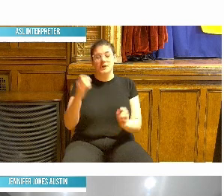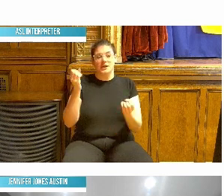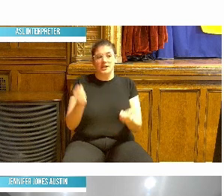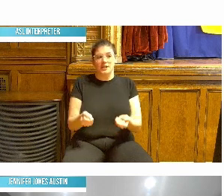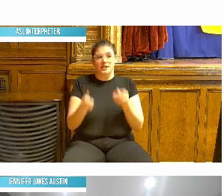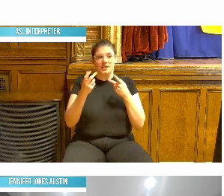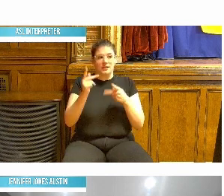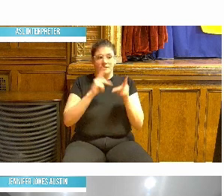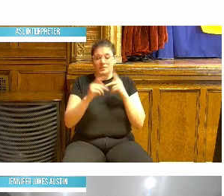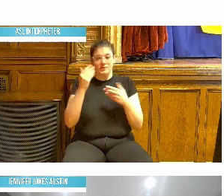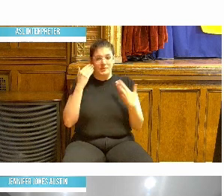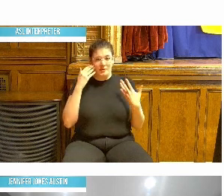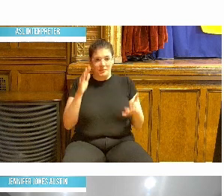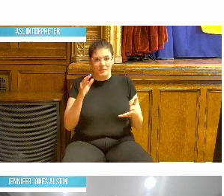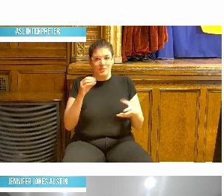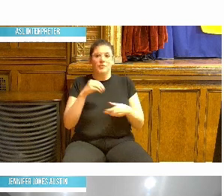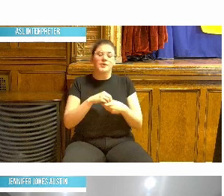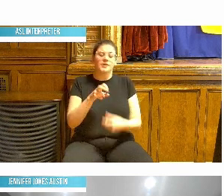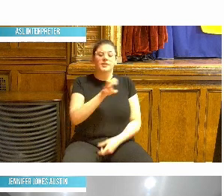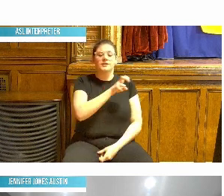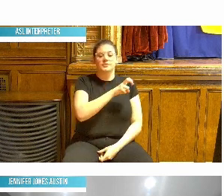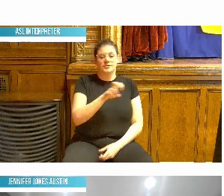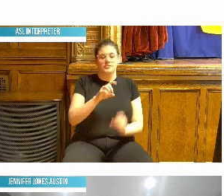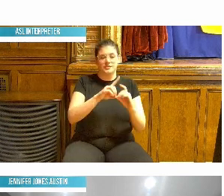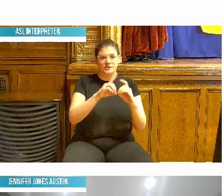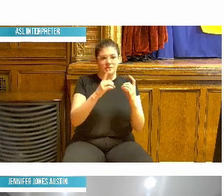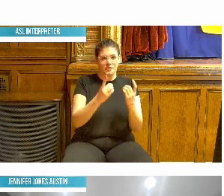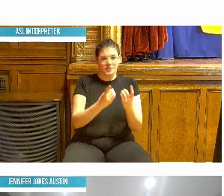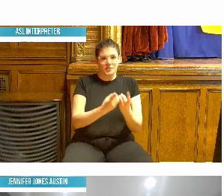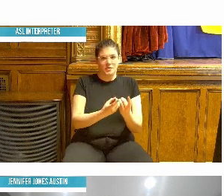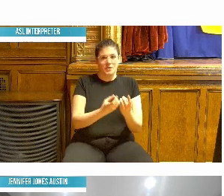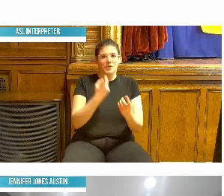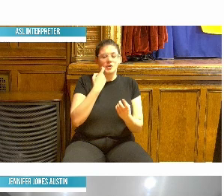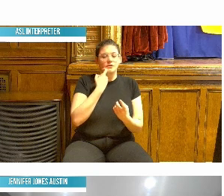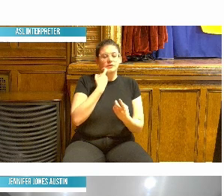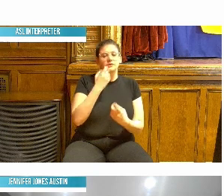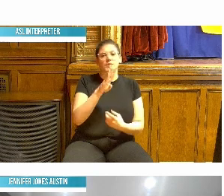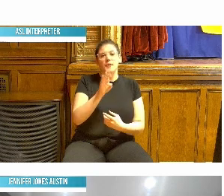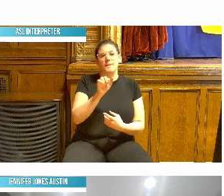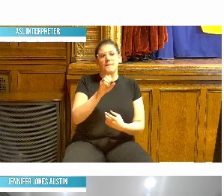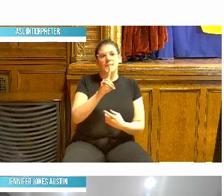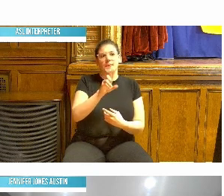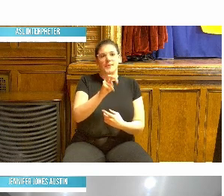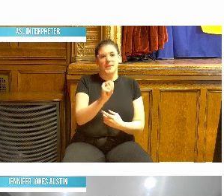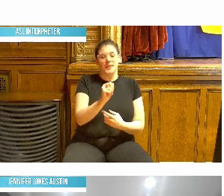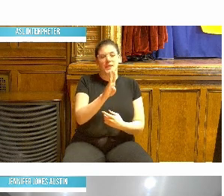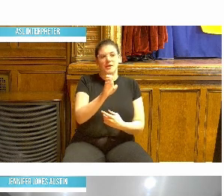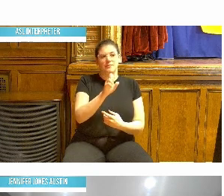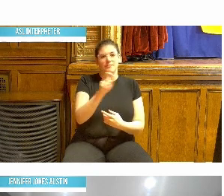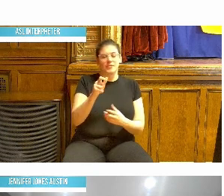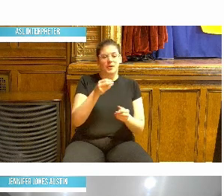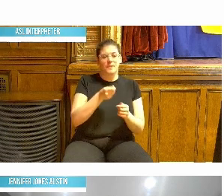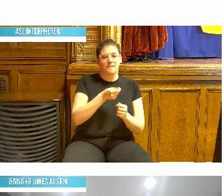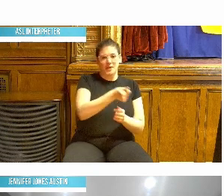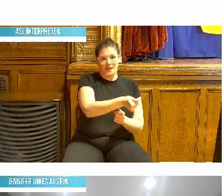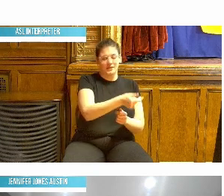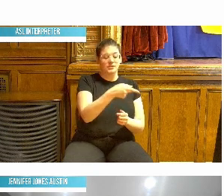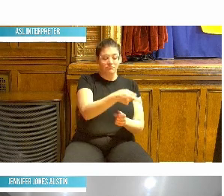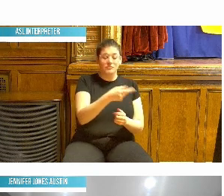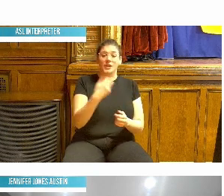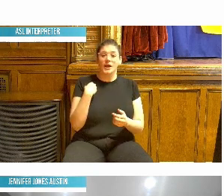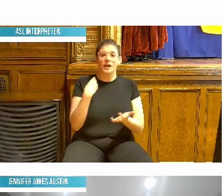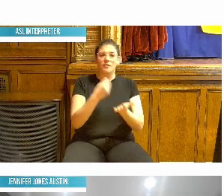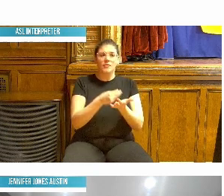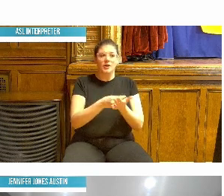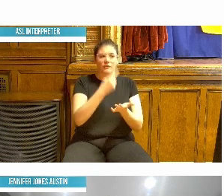the transportation department under one of the bills passed by Biden, there was actually funding. There was a significant